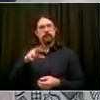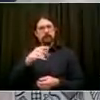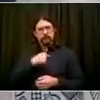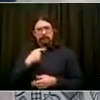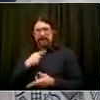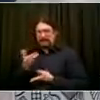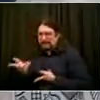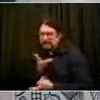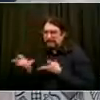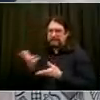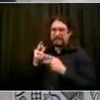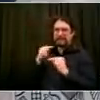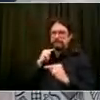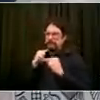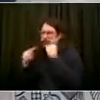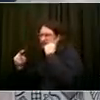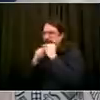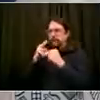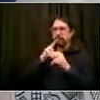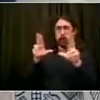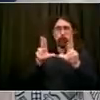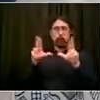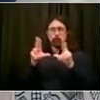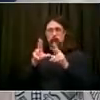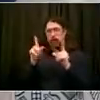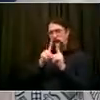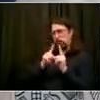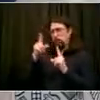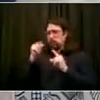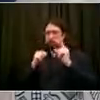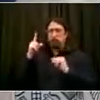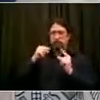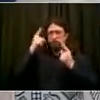could come back, and it did. Go ahead.